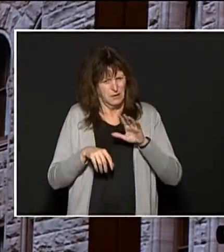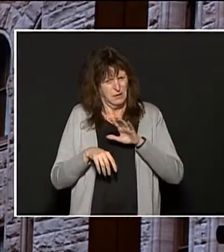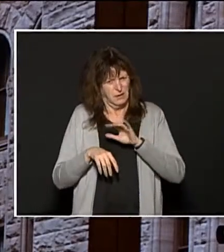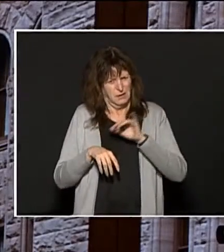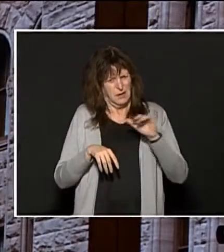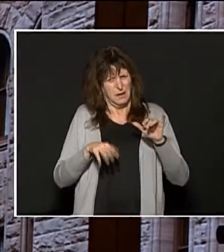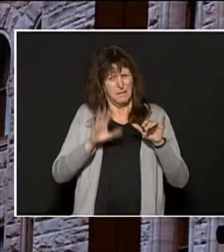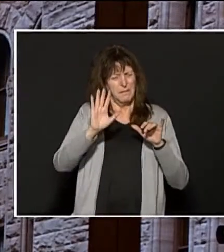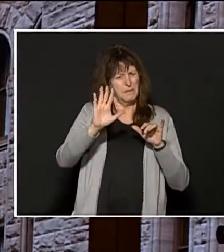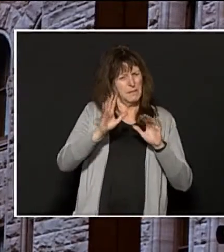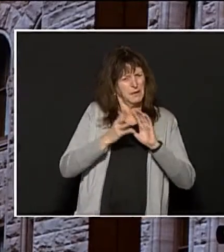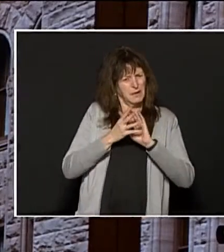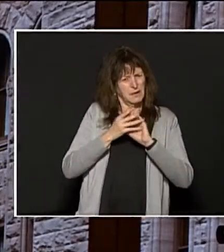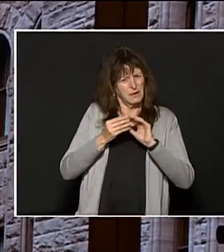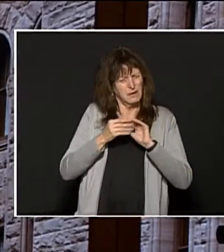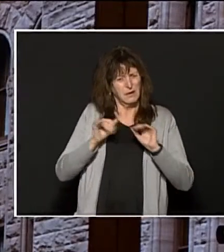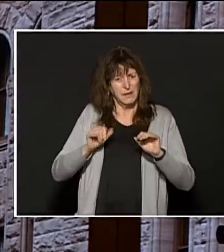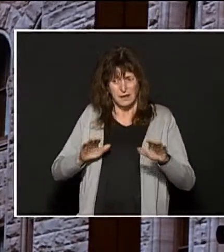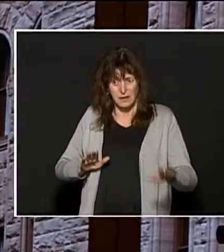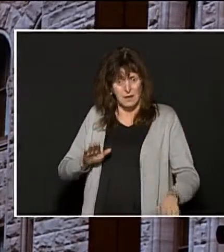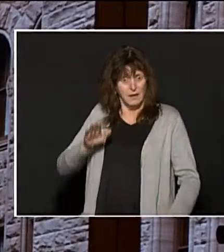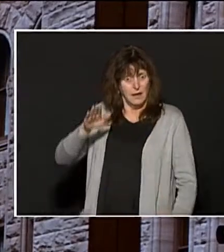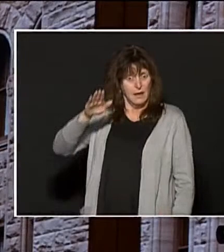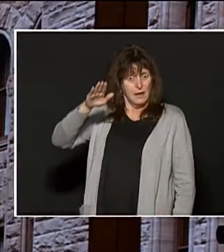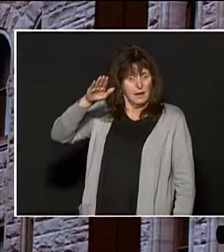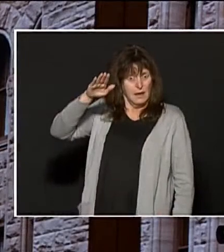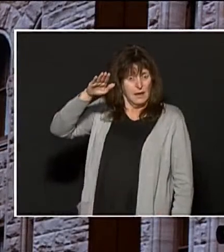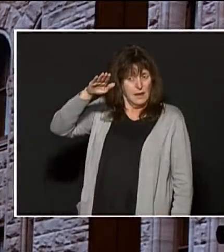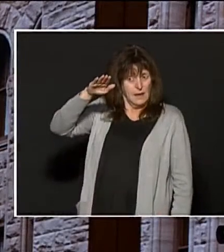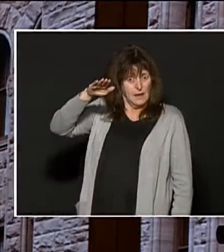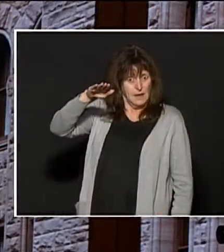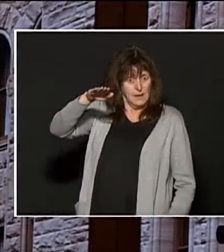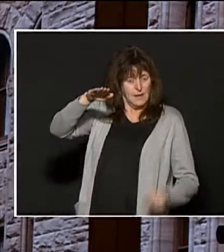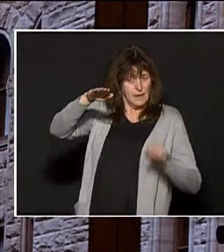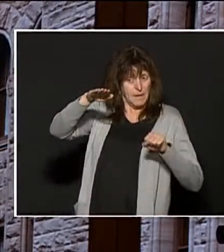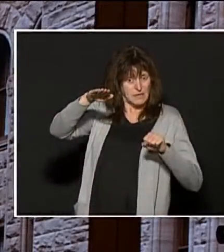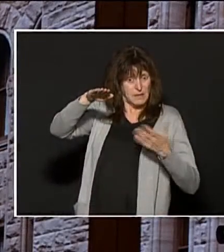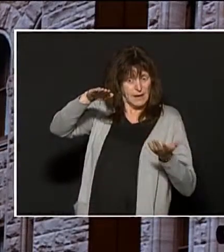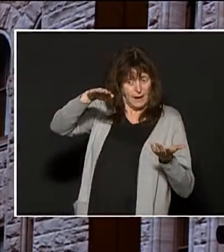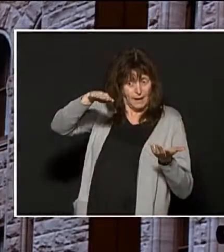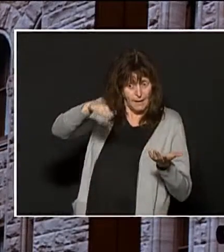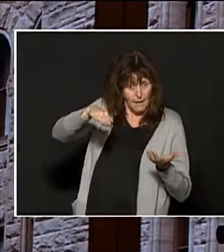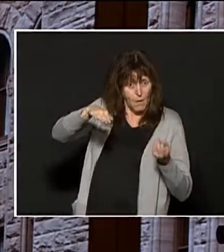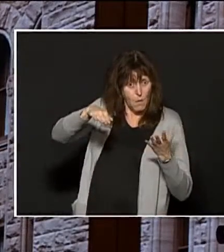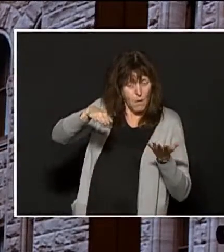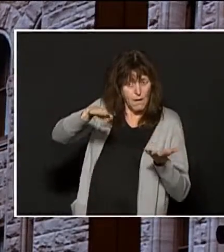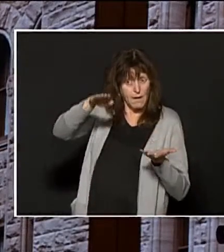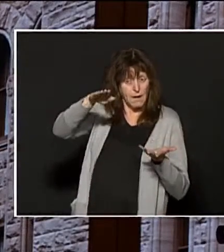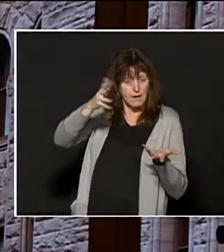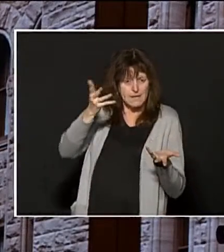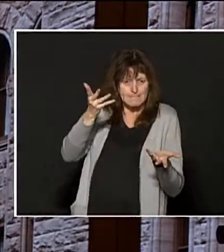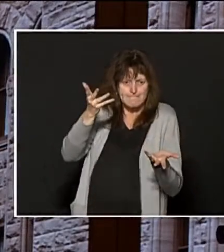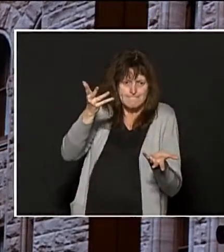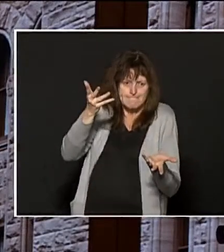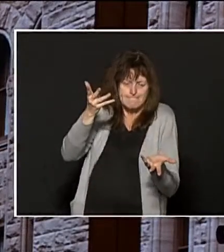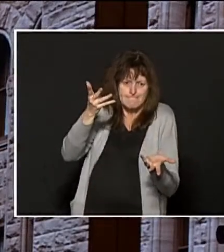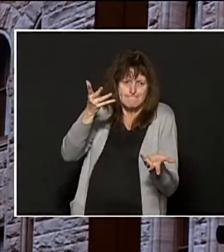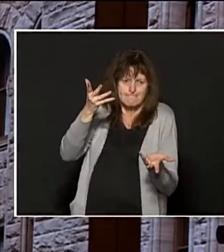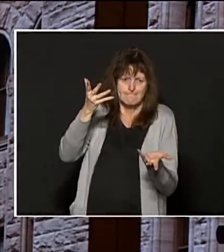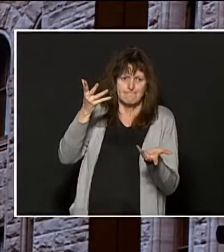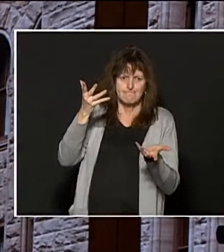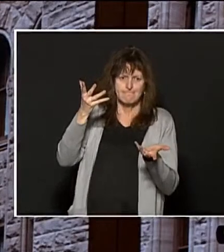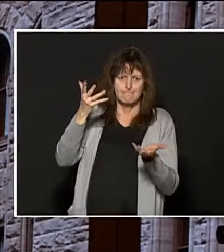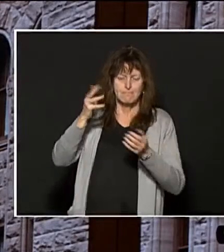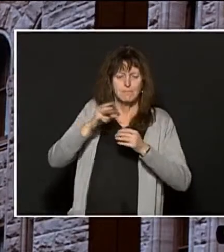at this stage. So I'm going to talk about some numbers here, and let's look at that and see what I'm talking about here.